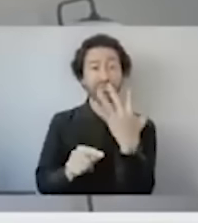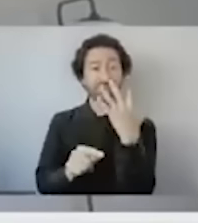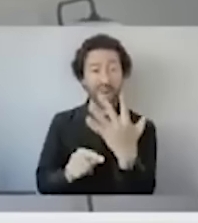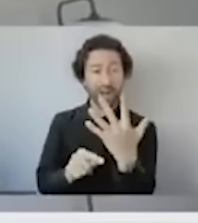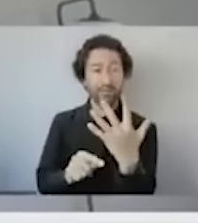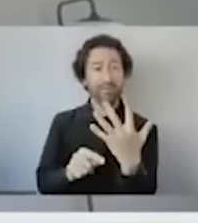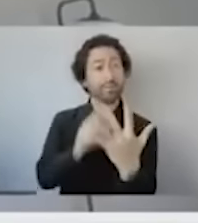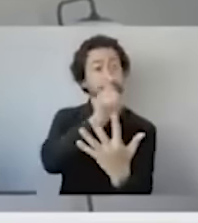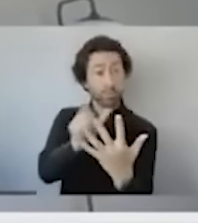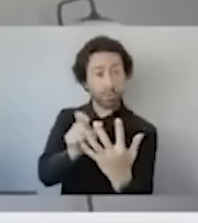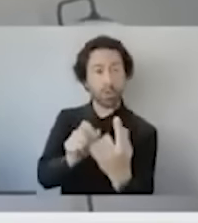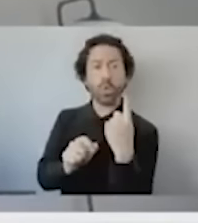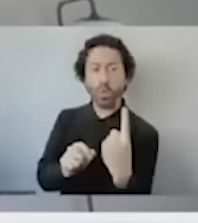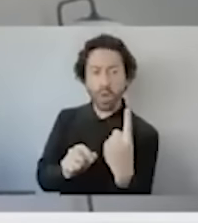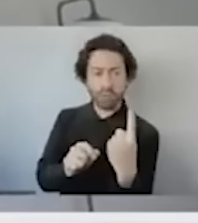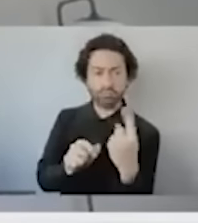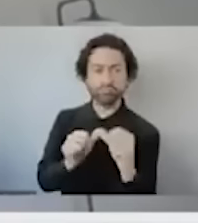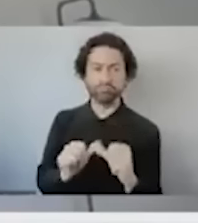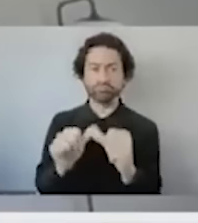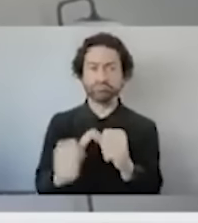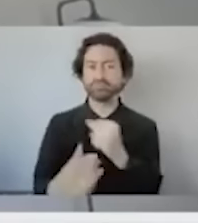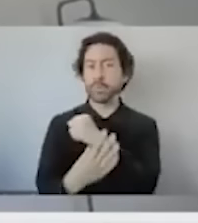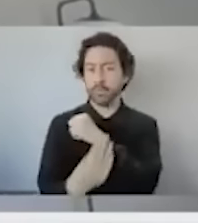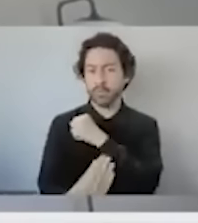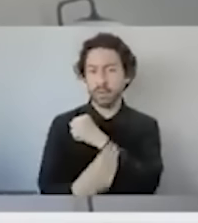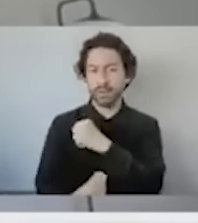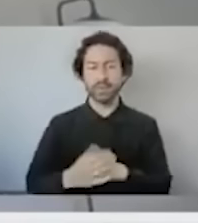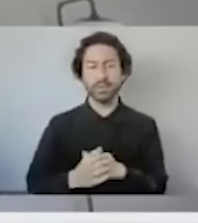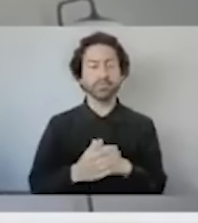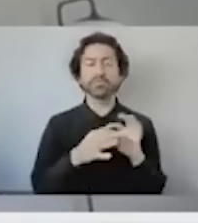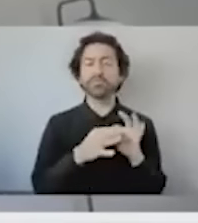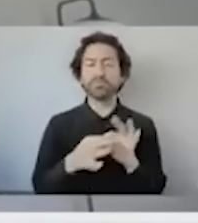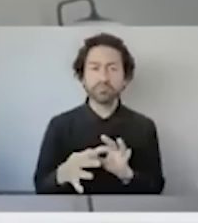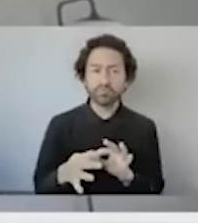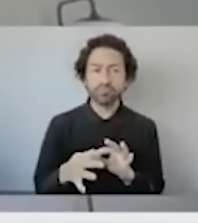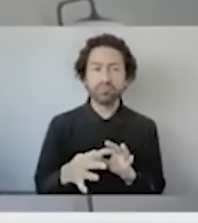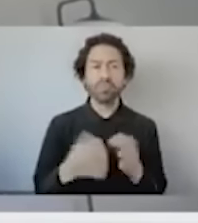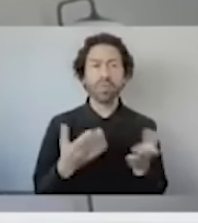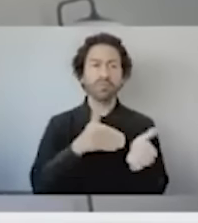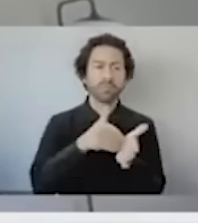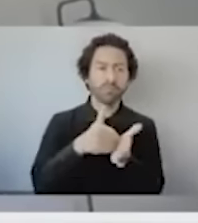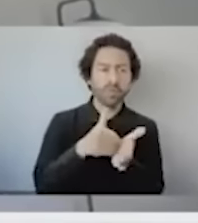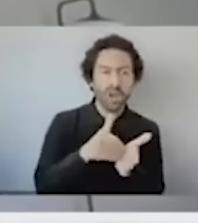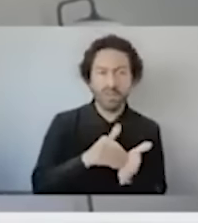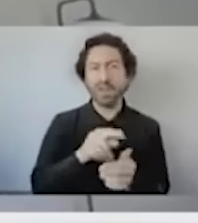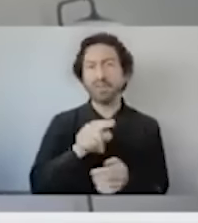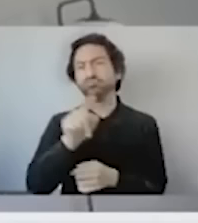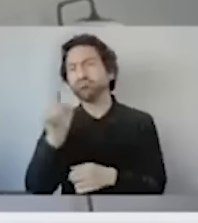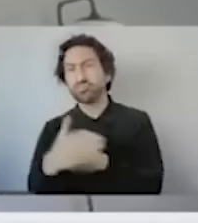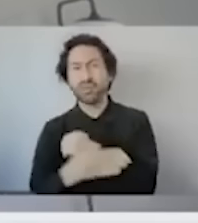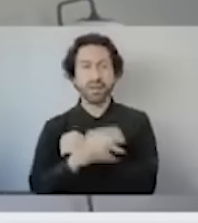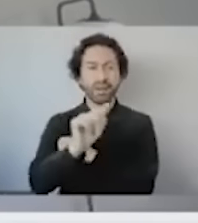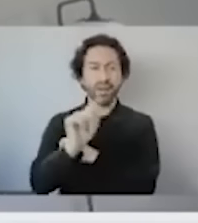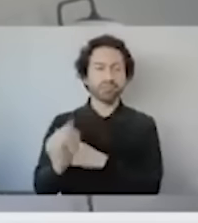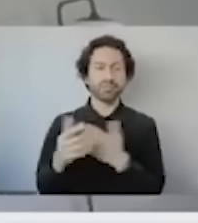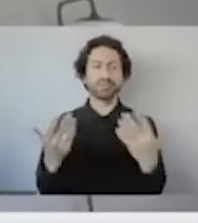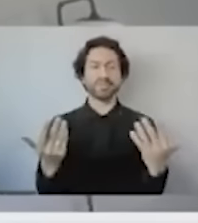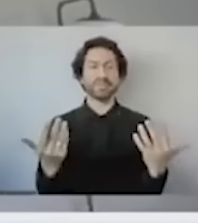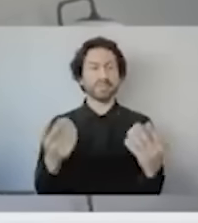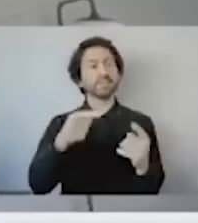Burma country's acute vulnerabilities, has been severe and in many instances expose and exacerbate the